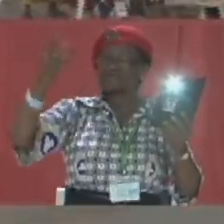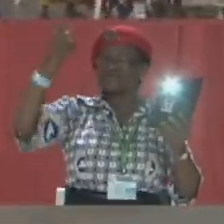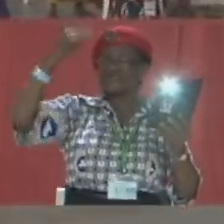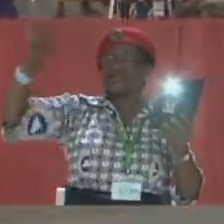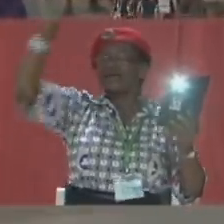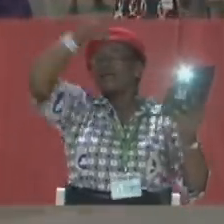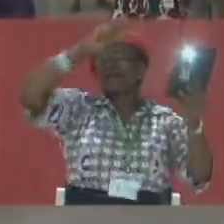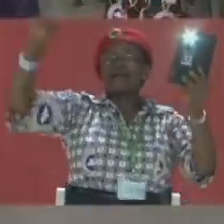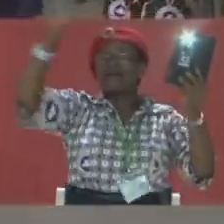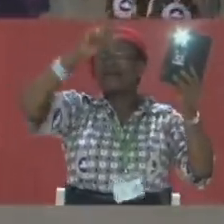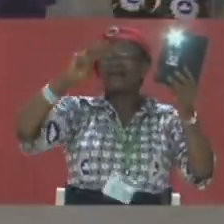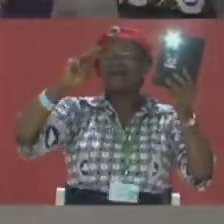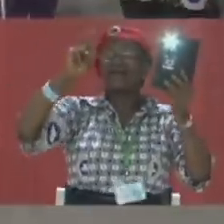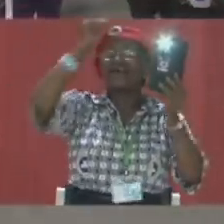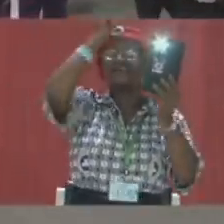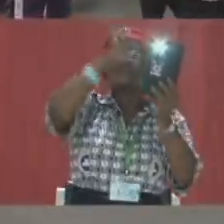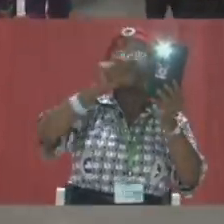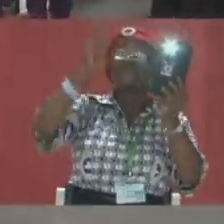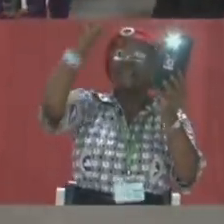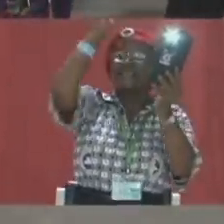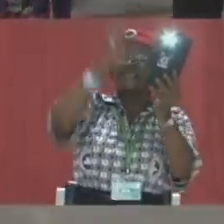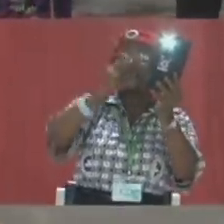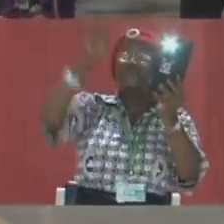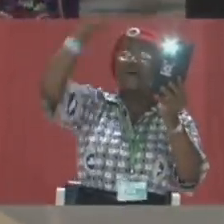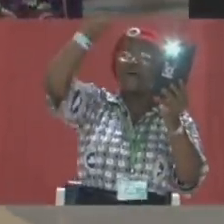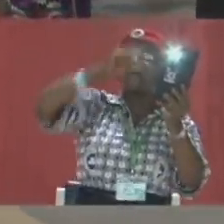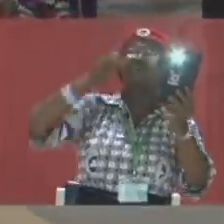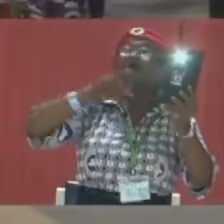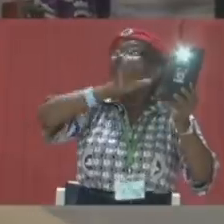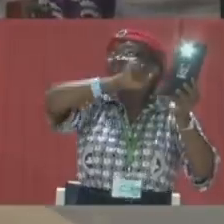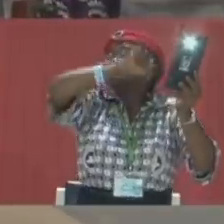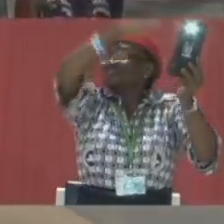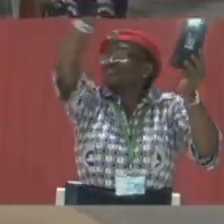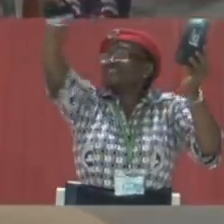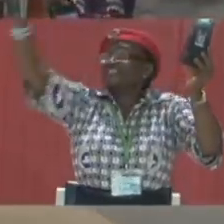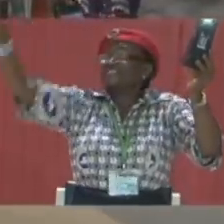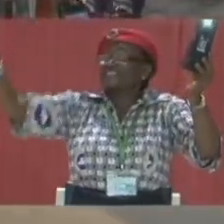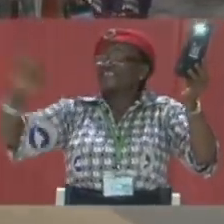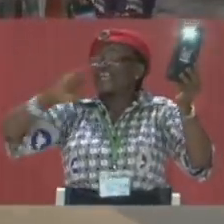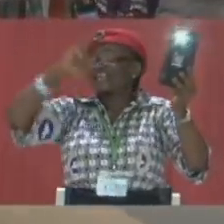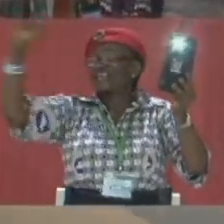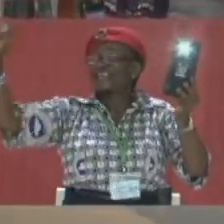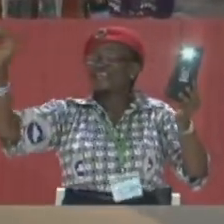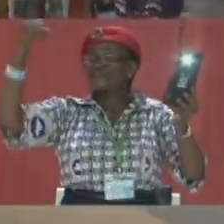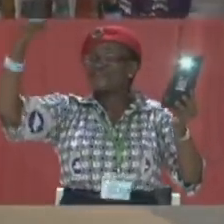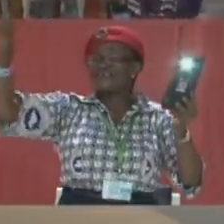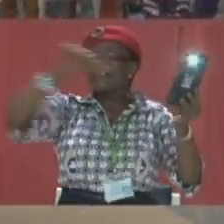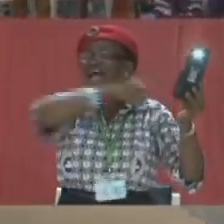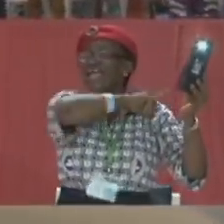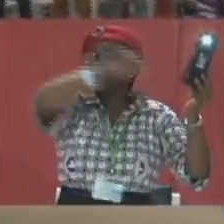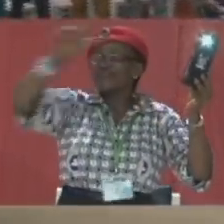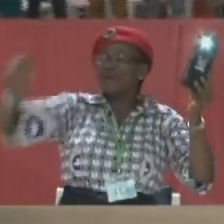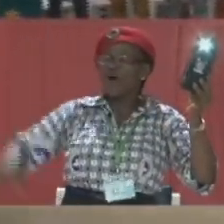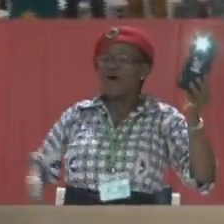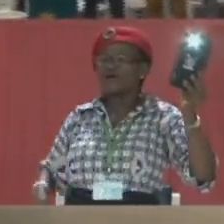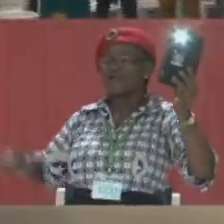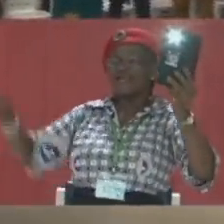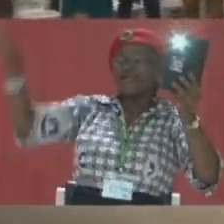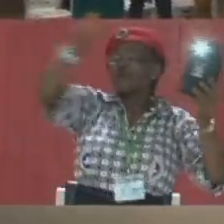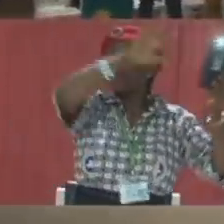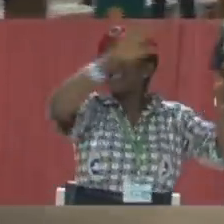Just keep on shining for the Lord. Wave it